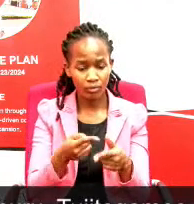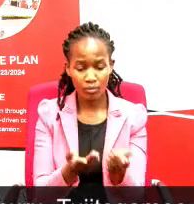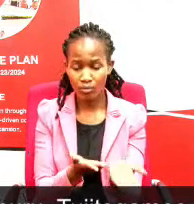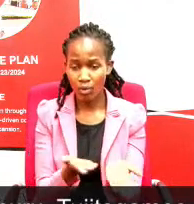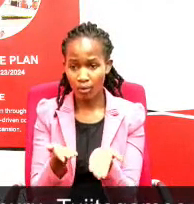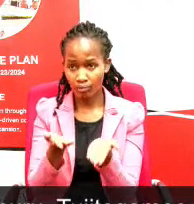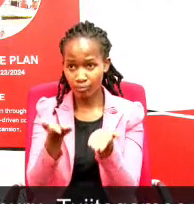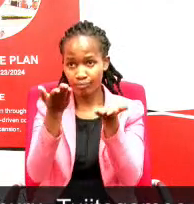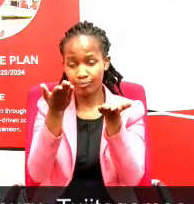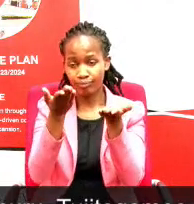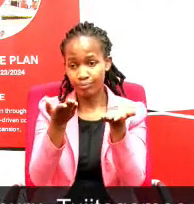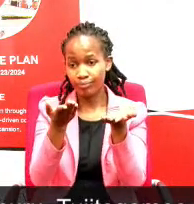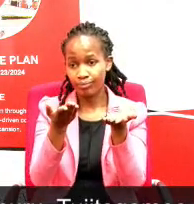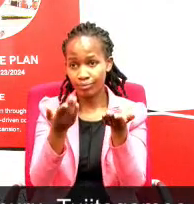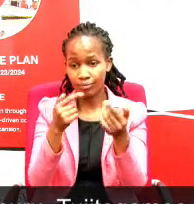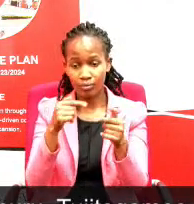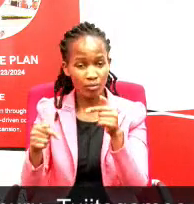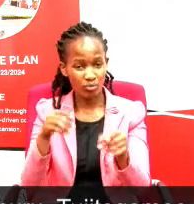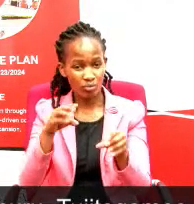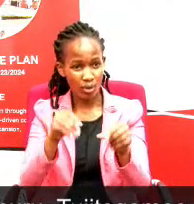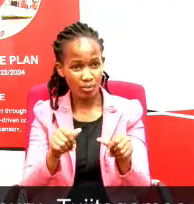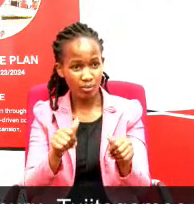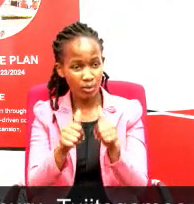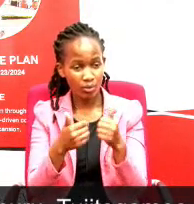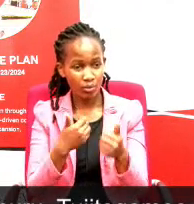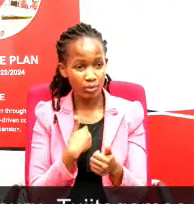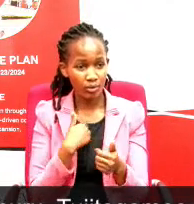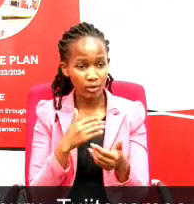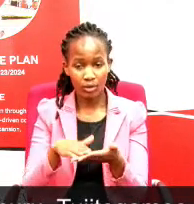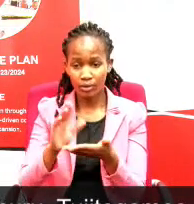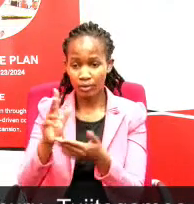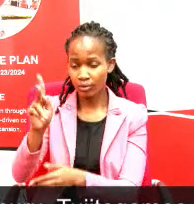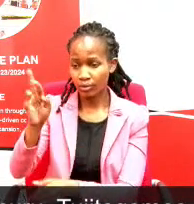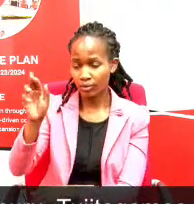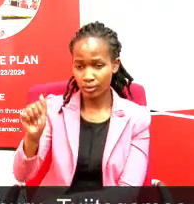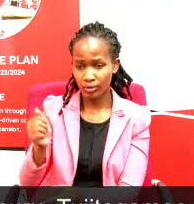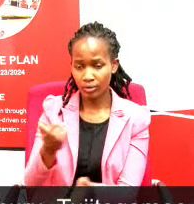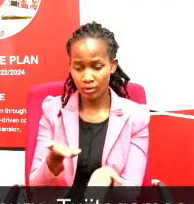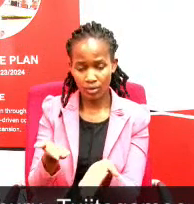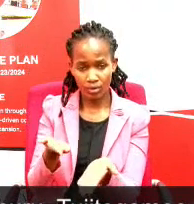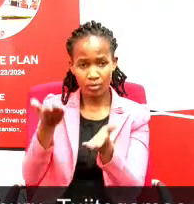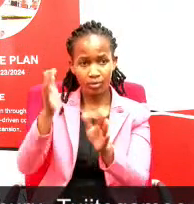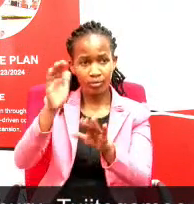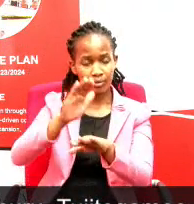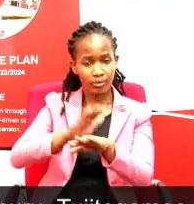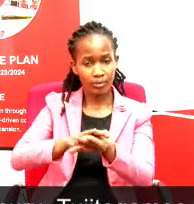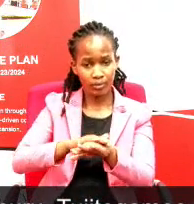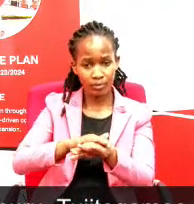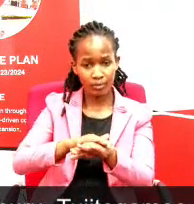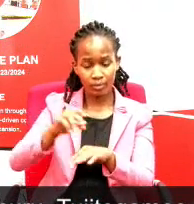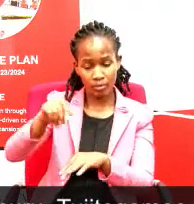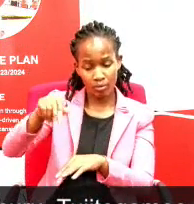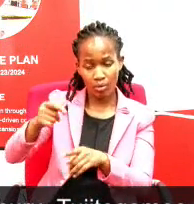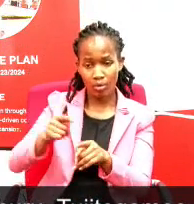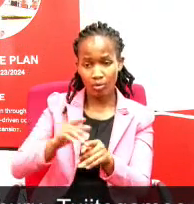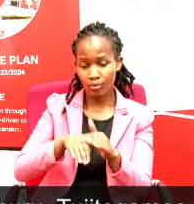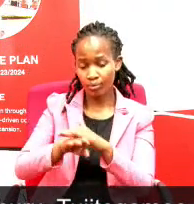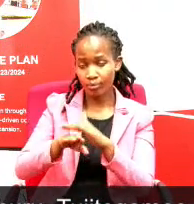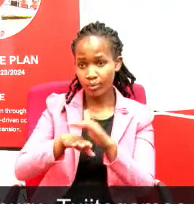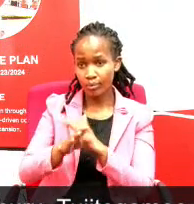improve the dispute resolution mechanism. Further, KRA shall improve the quality and access of our